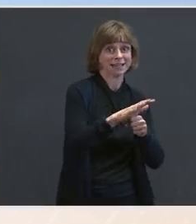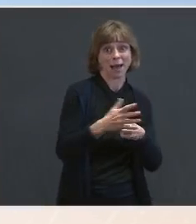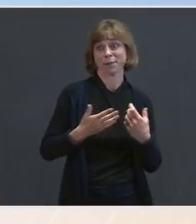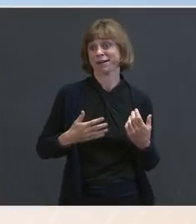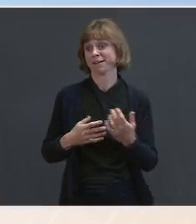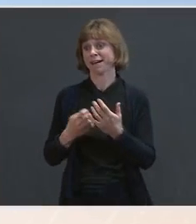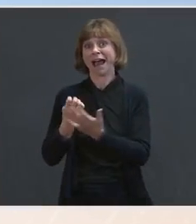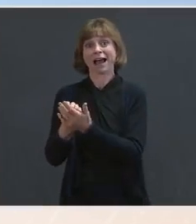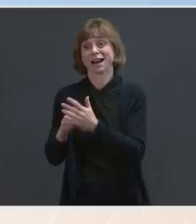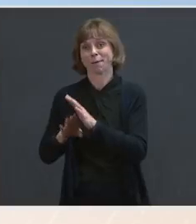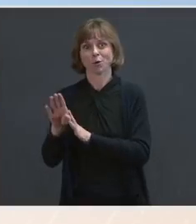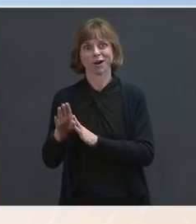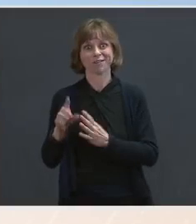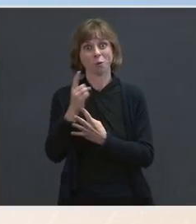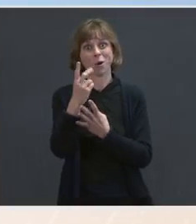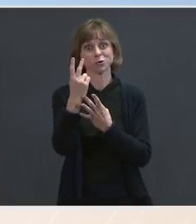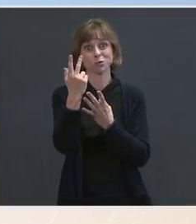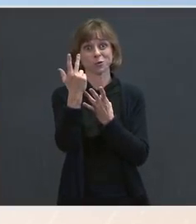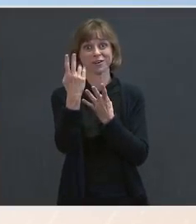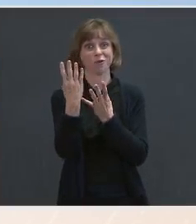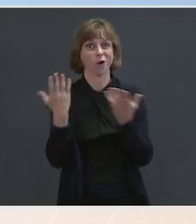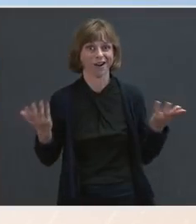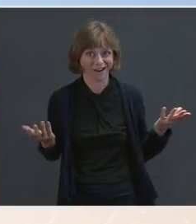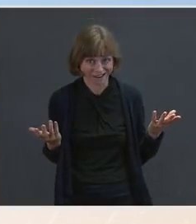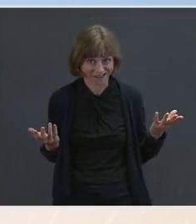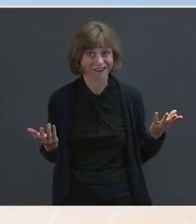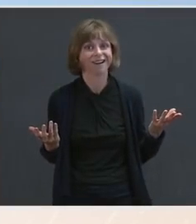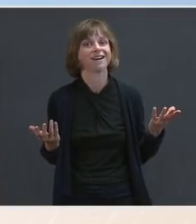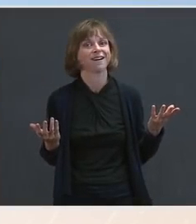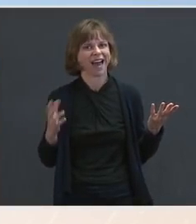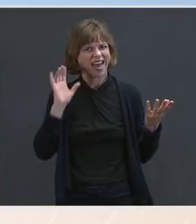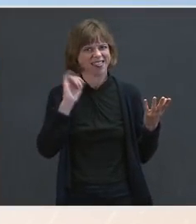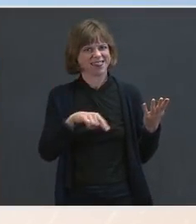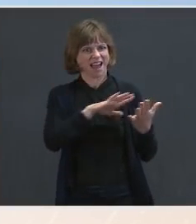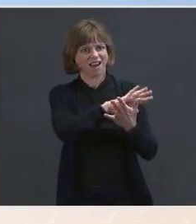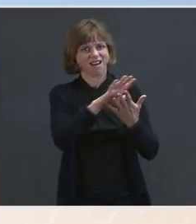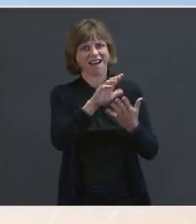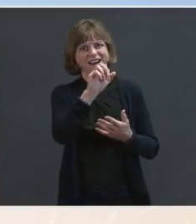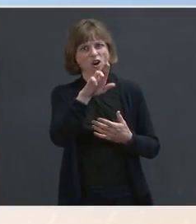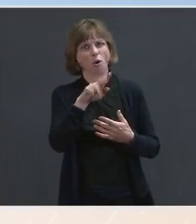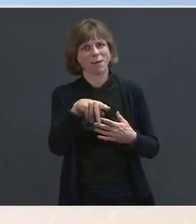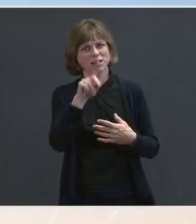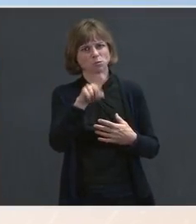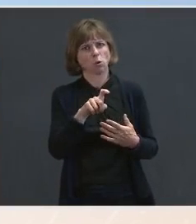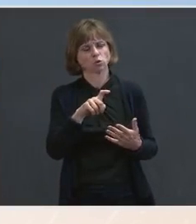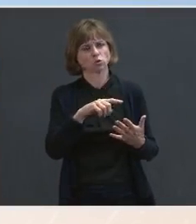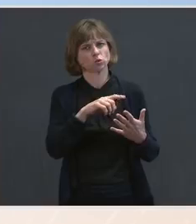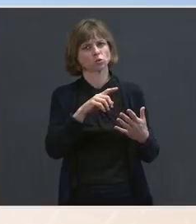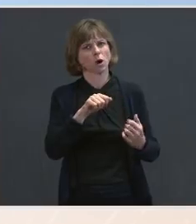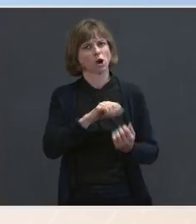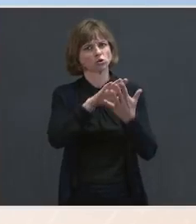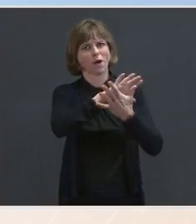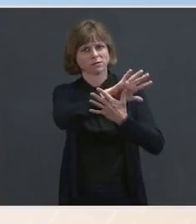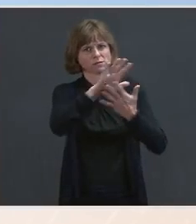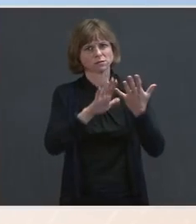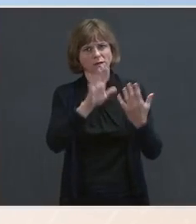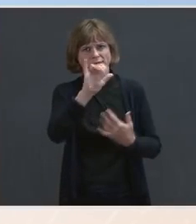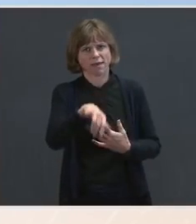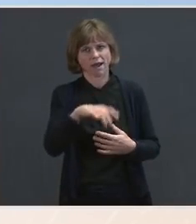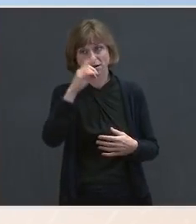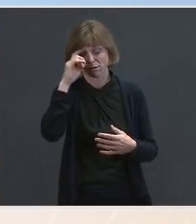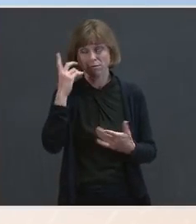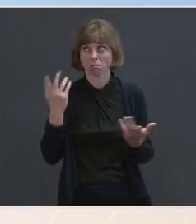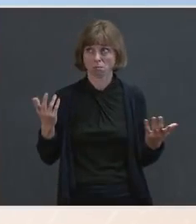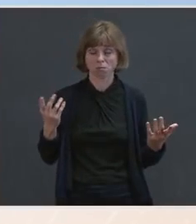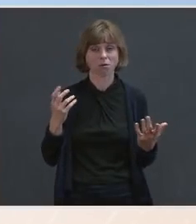help address. And what I've heard him say, and this sounds consistent with that, while I don't know the full context of this, is that of course he wants